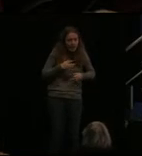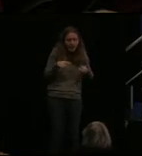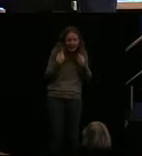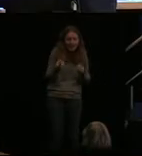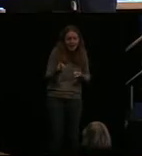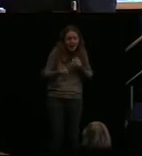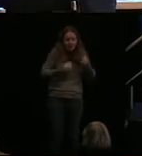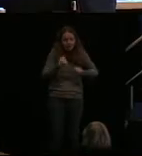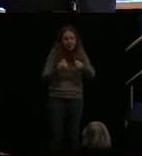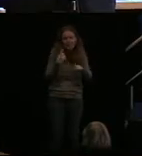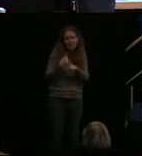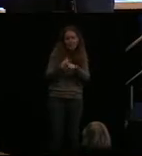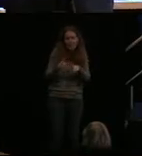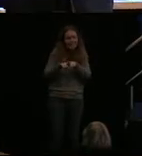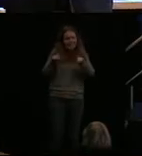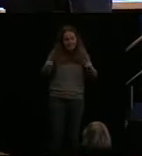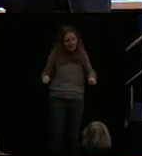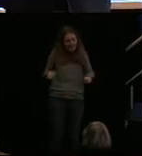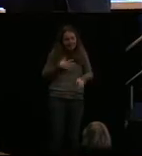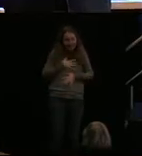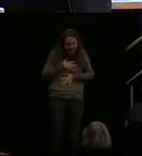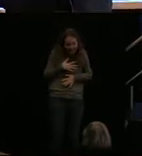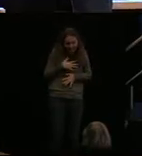couldn't run and talk at the same time.